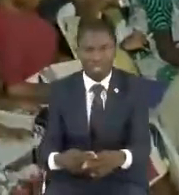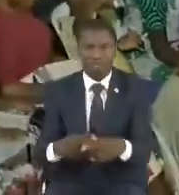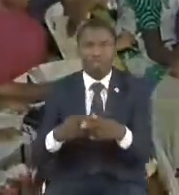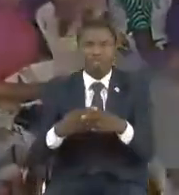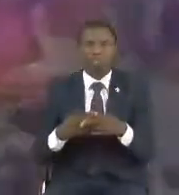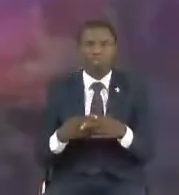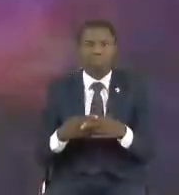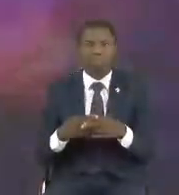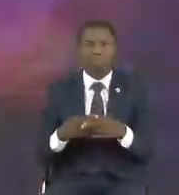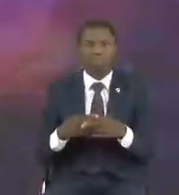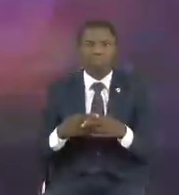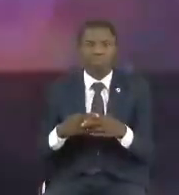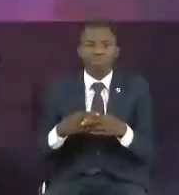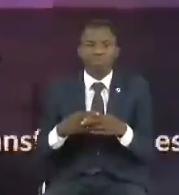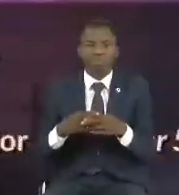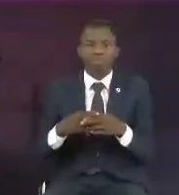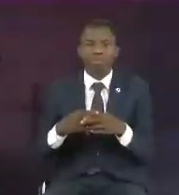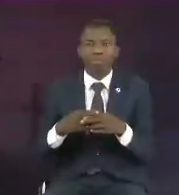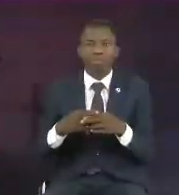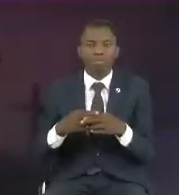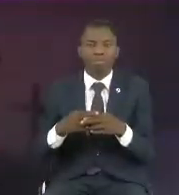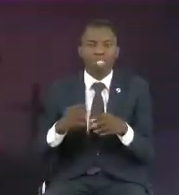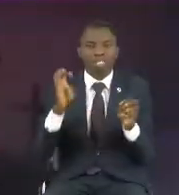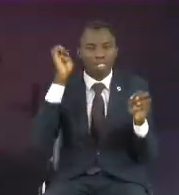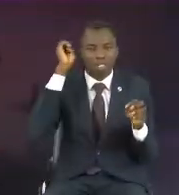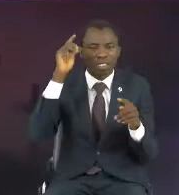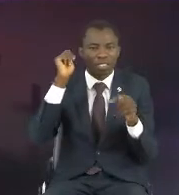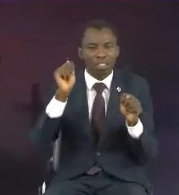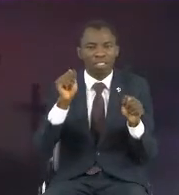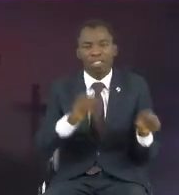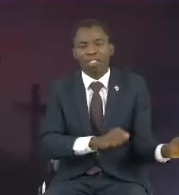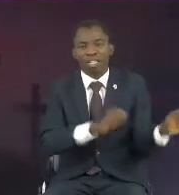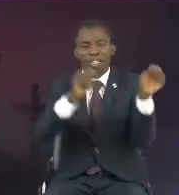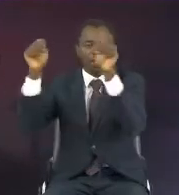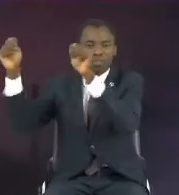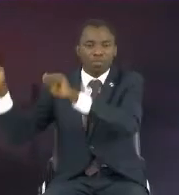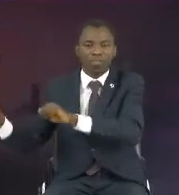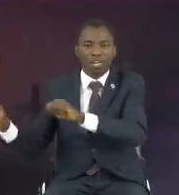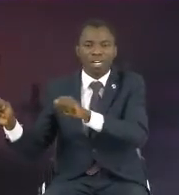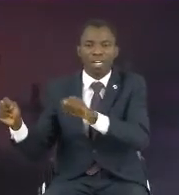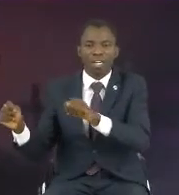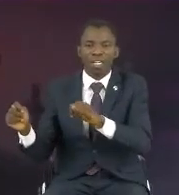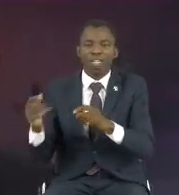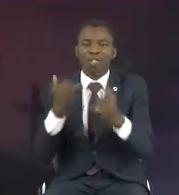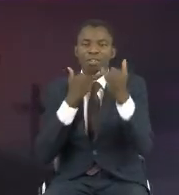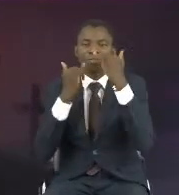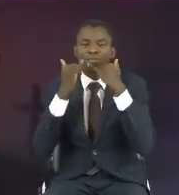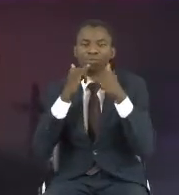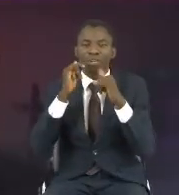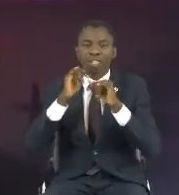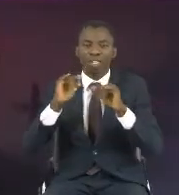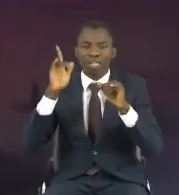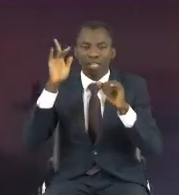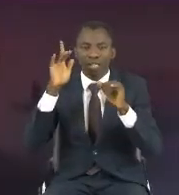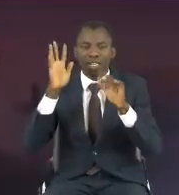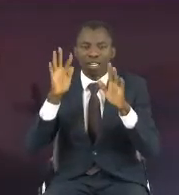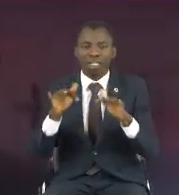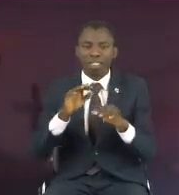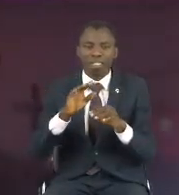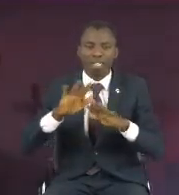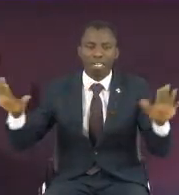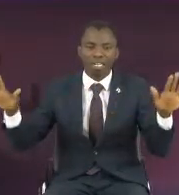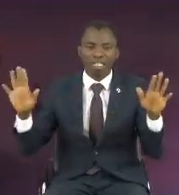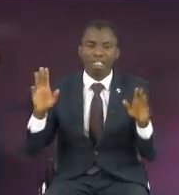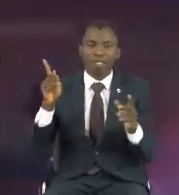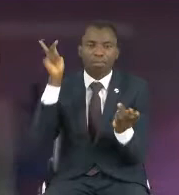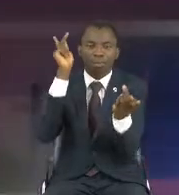Transfer, faultlessly perfected for all. Transfer, transfer. What does that mean?